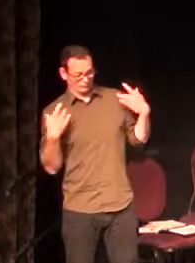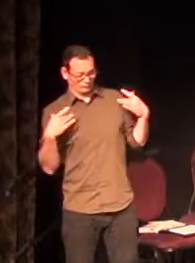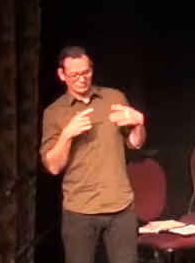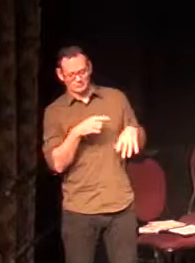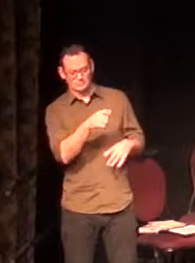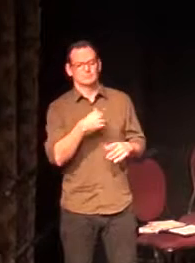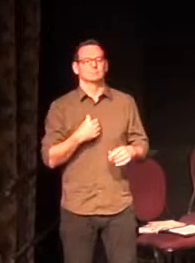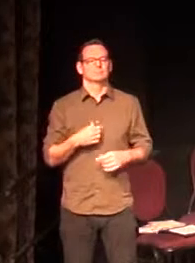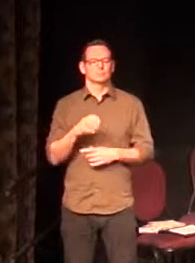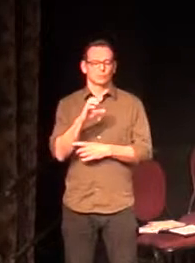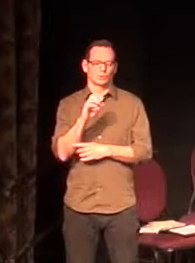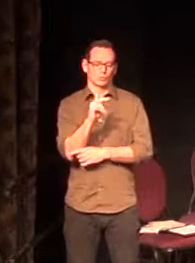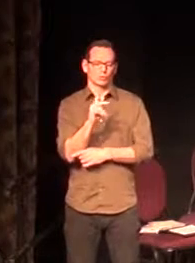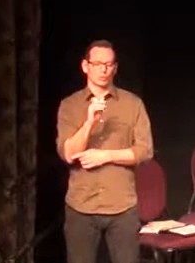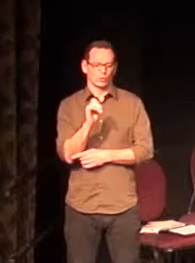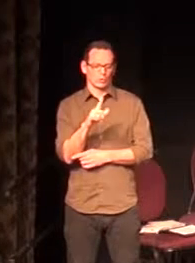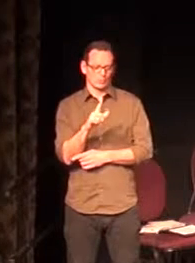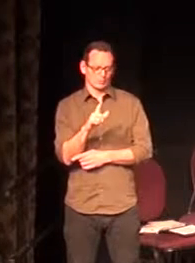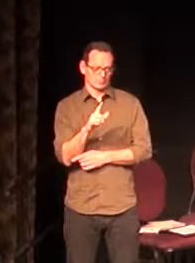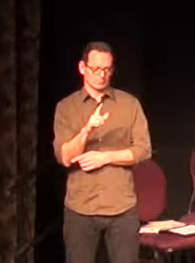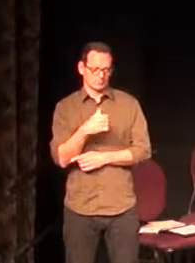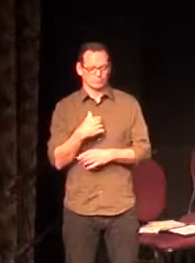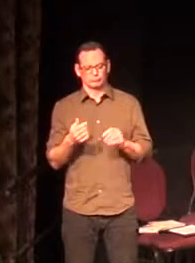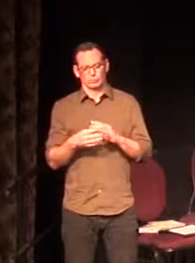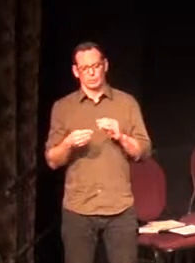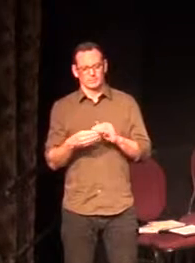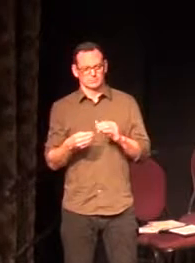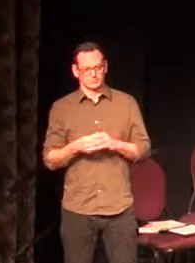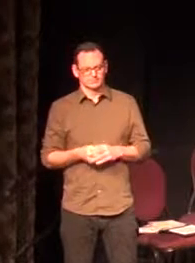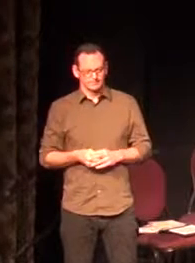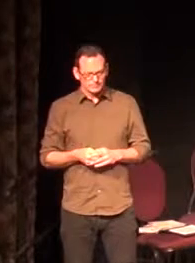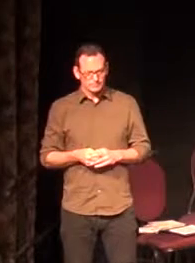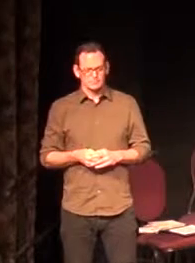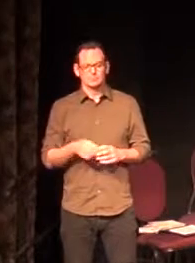Network of Injured Workers, and I just want to make some comments. I think I mentioned yesterday what we're doing with the Ontario Network of Injured